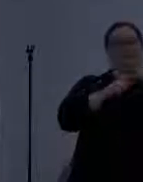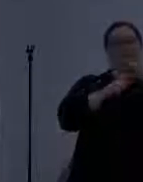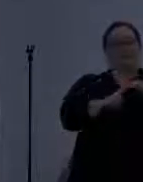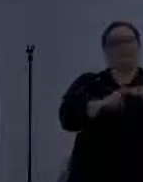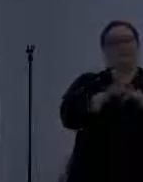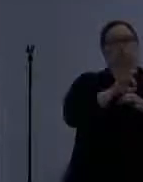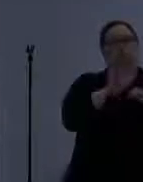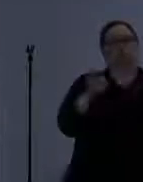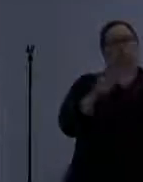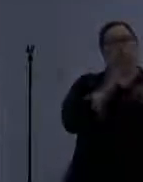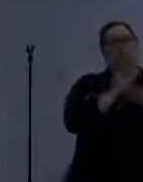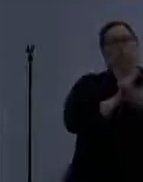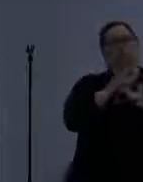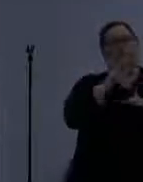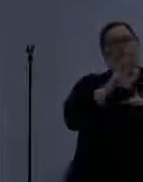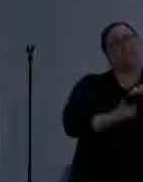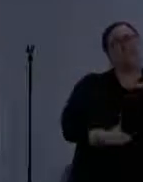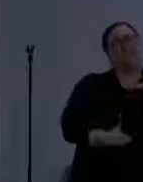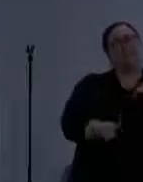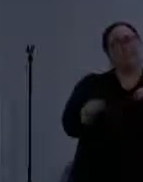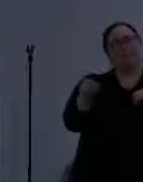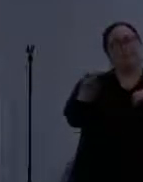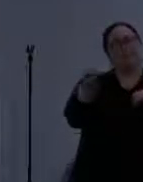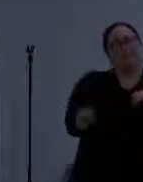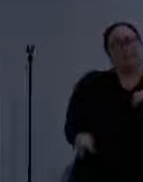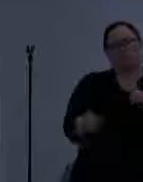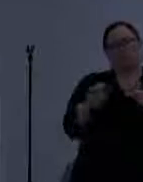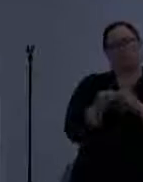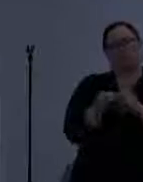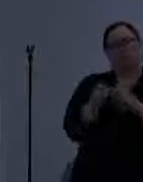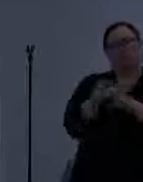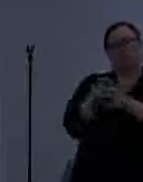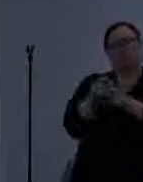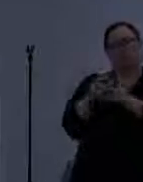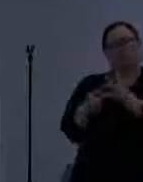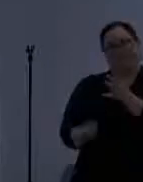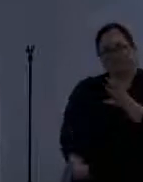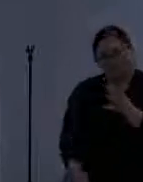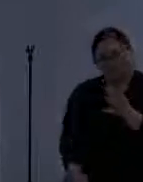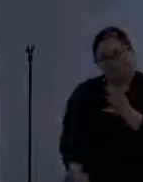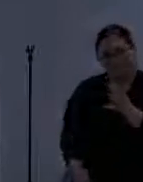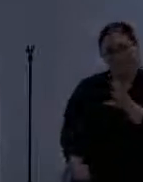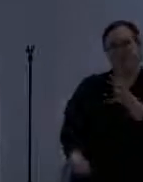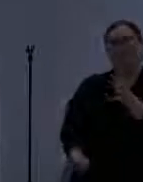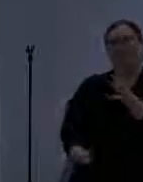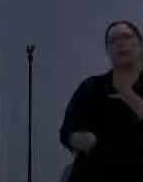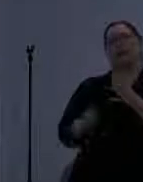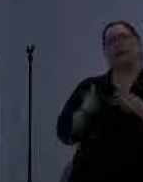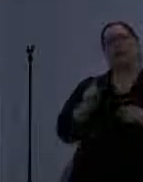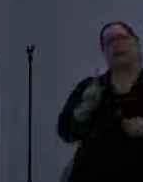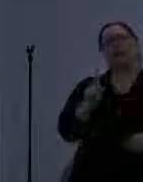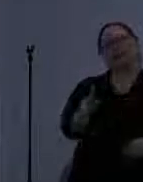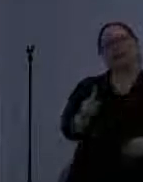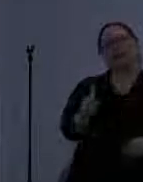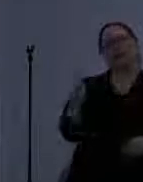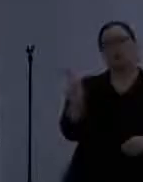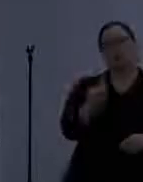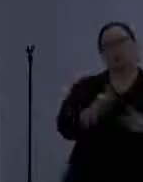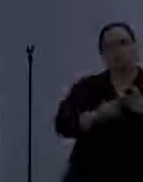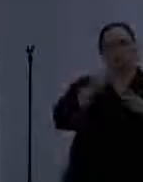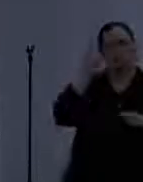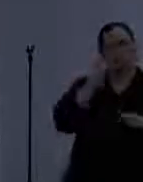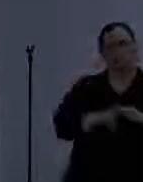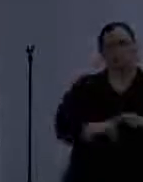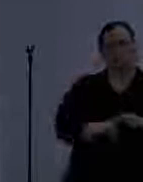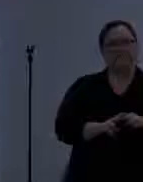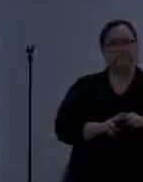to make concerns or whatever through the commission, but what if there is